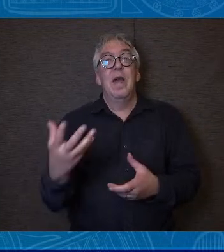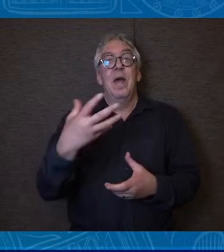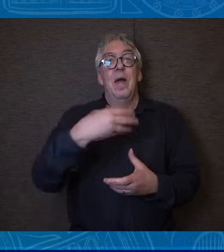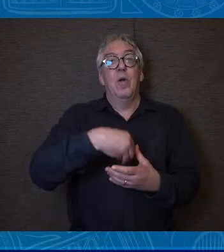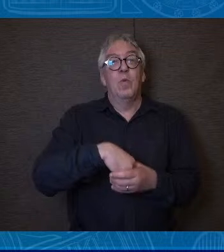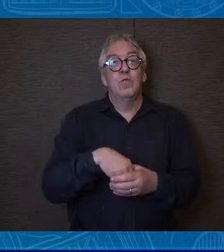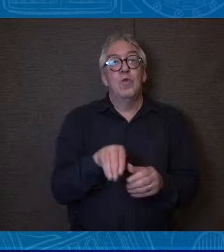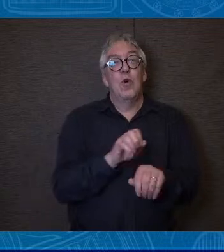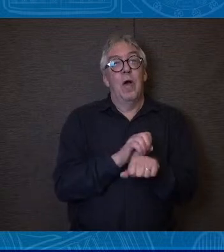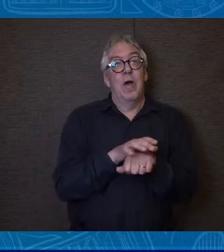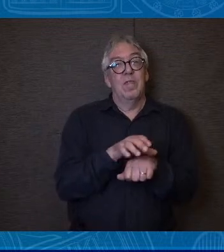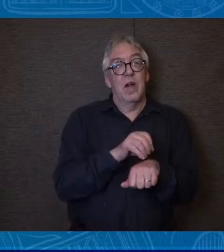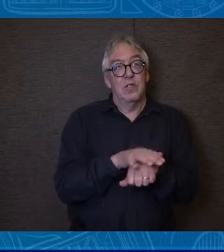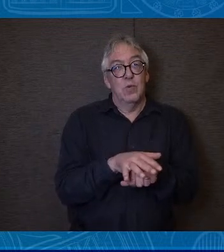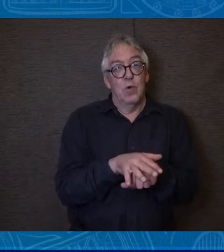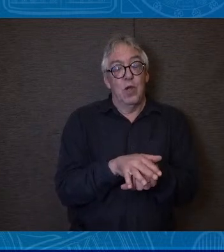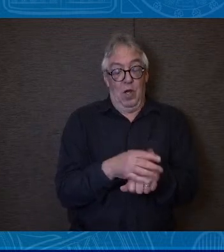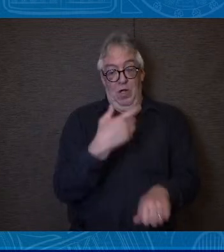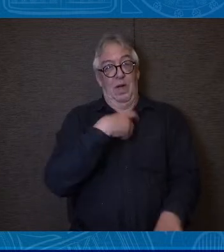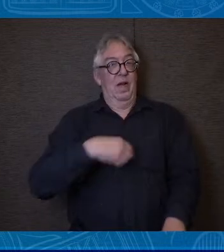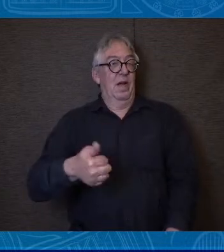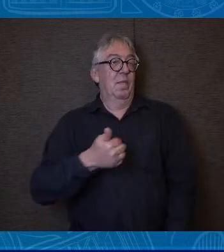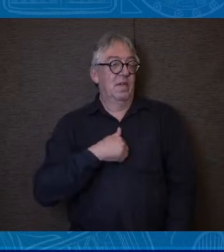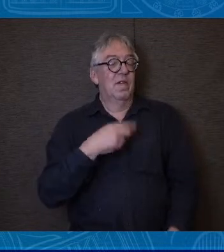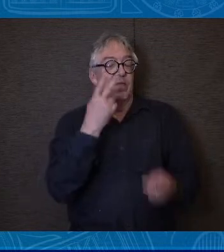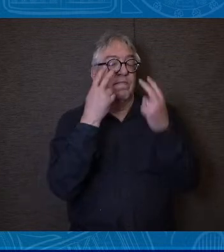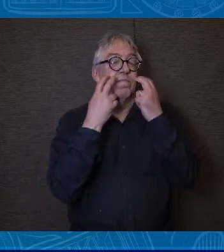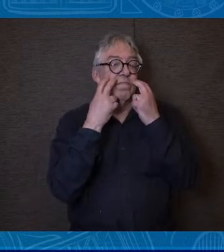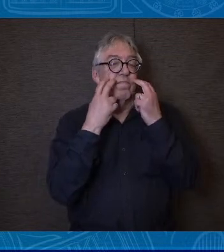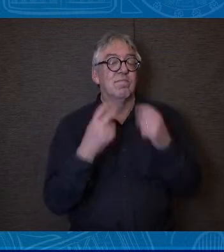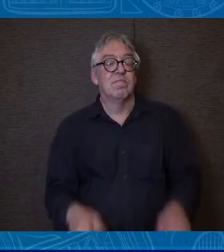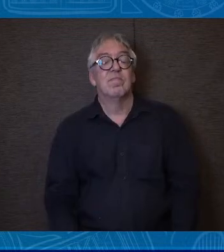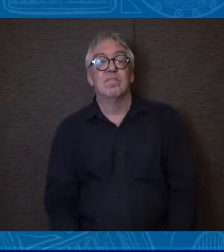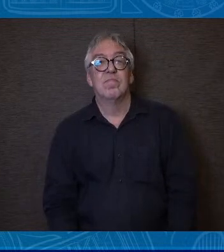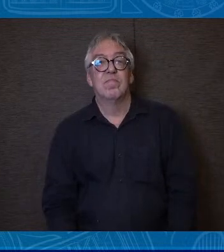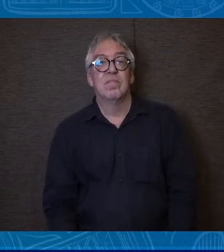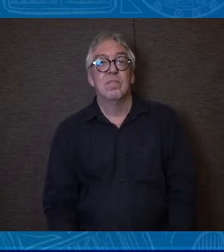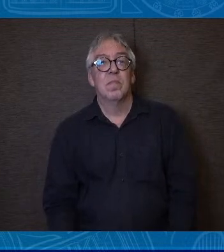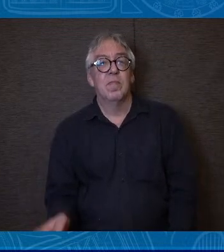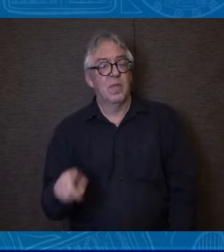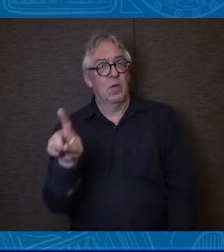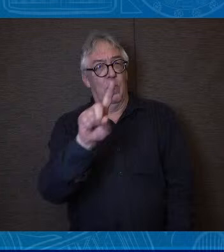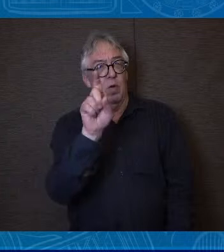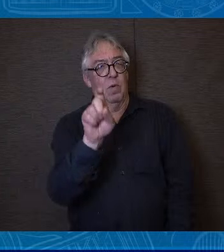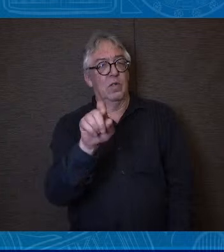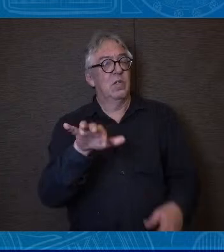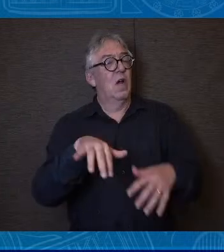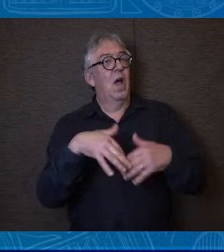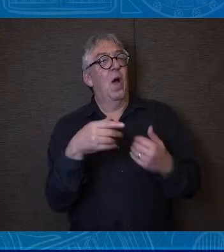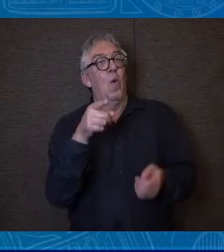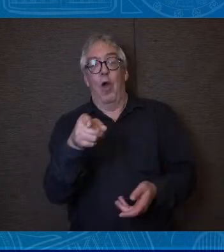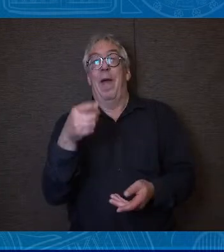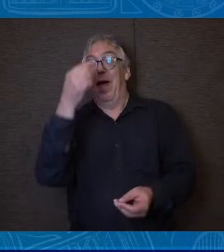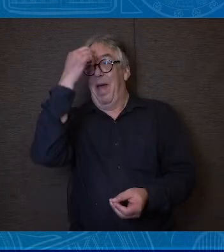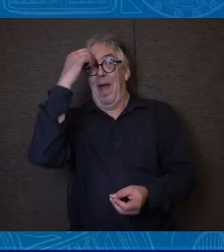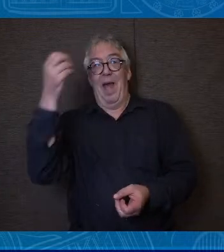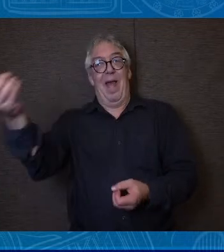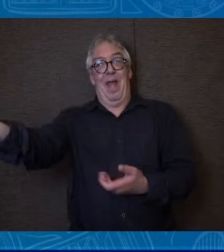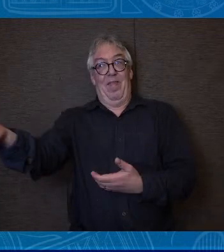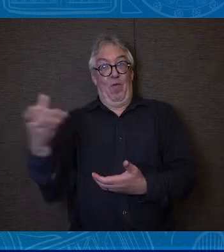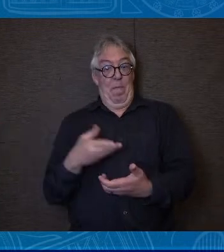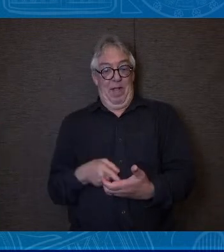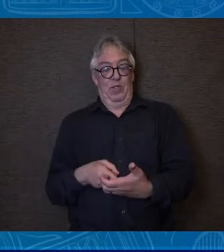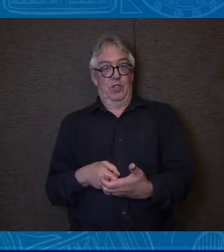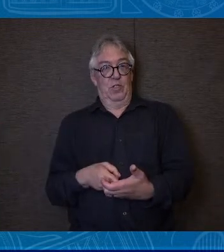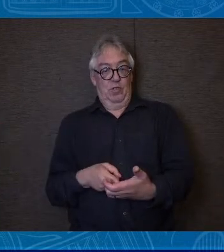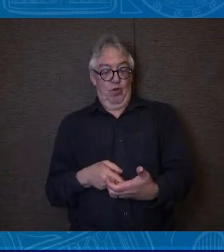Global, and I'm a person with visual impairment. My question is, how do we fact check the information if it is